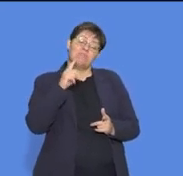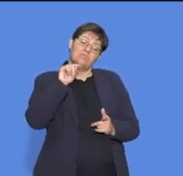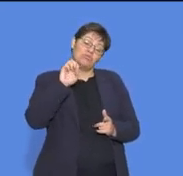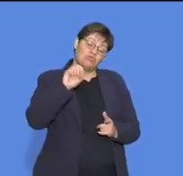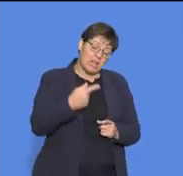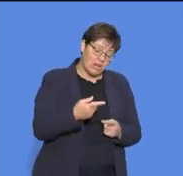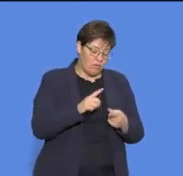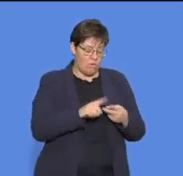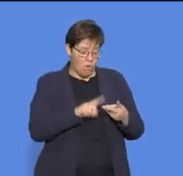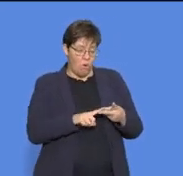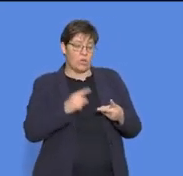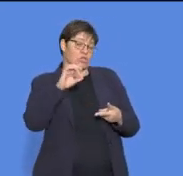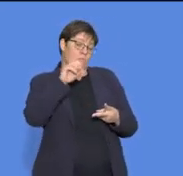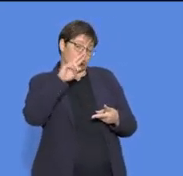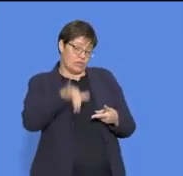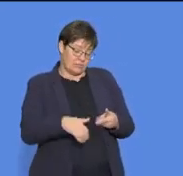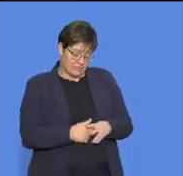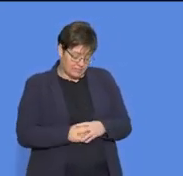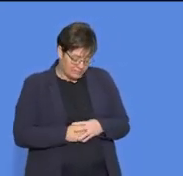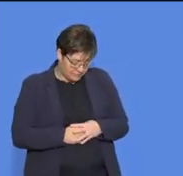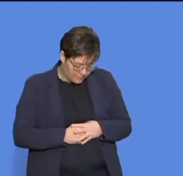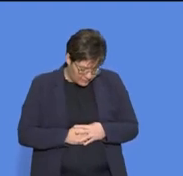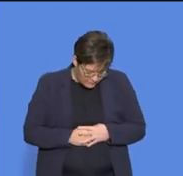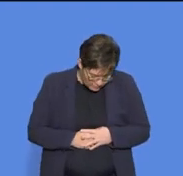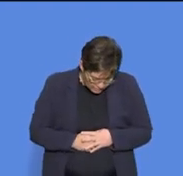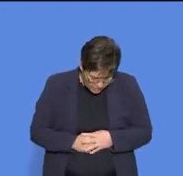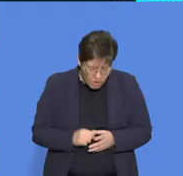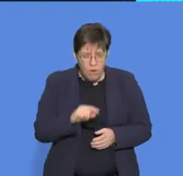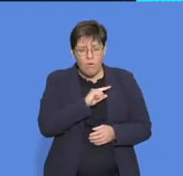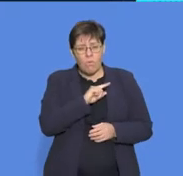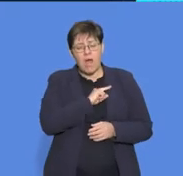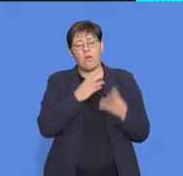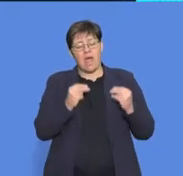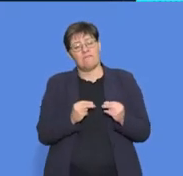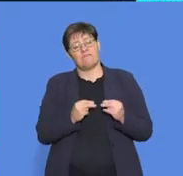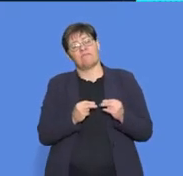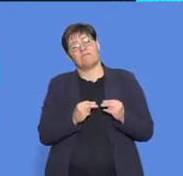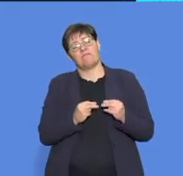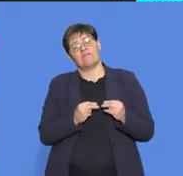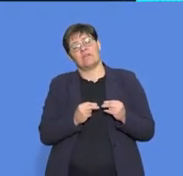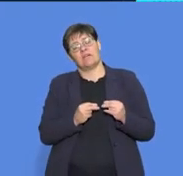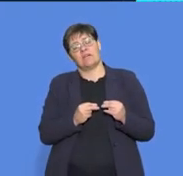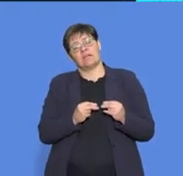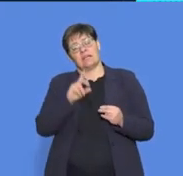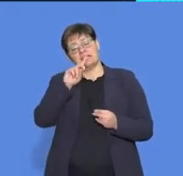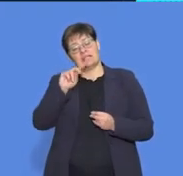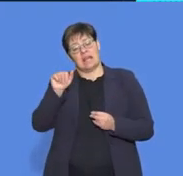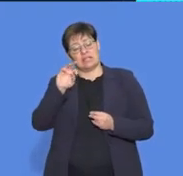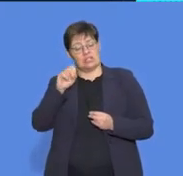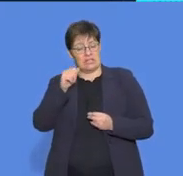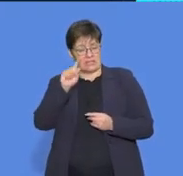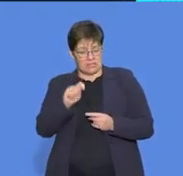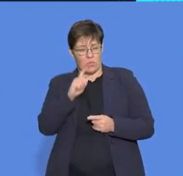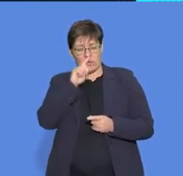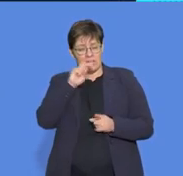using trigonometry or possibly geometry. So because we have a tangent, we've got to remember